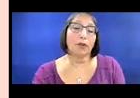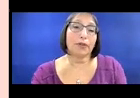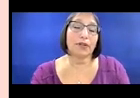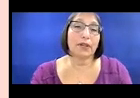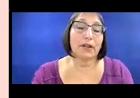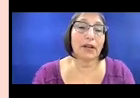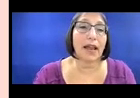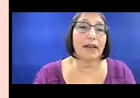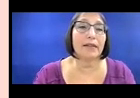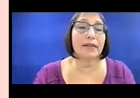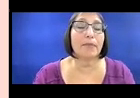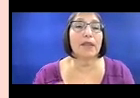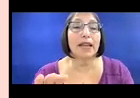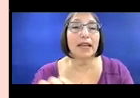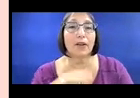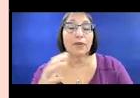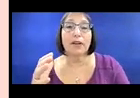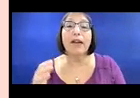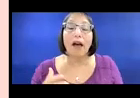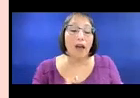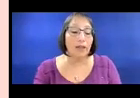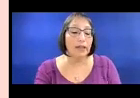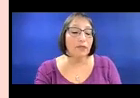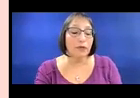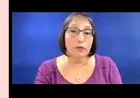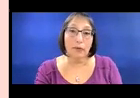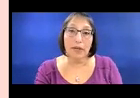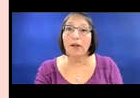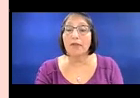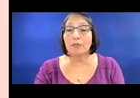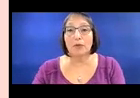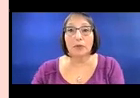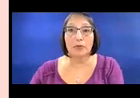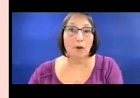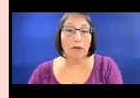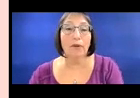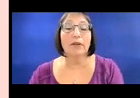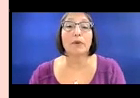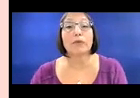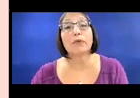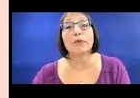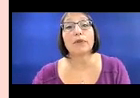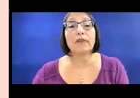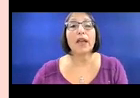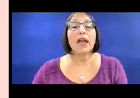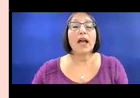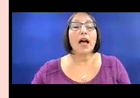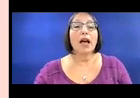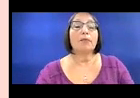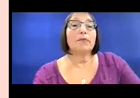learners. And something that I consider is, and I not only have students who can hear, have sometimes students who hard of hearing, sometimes students who are deaf.